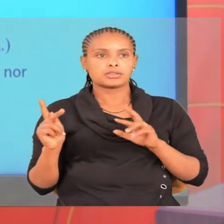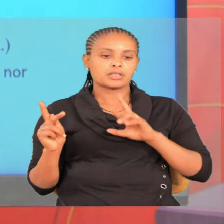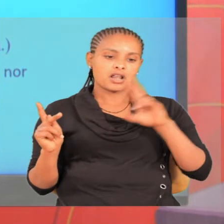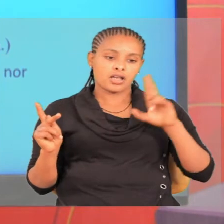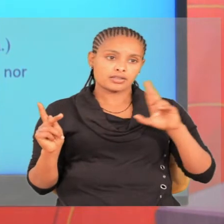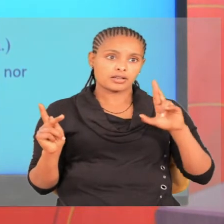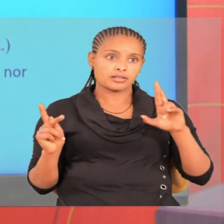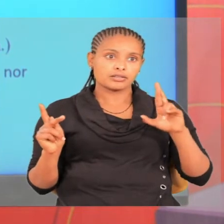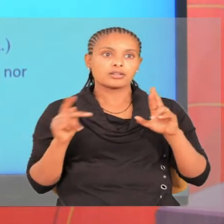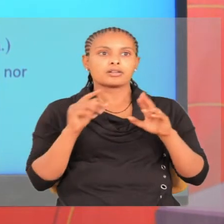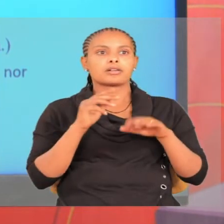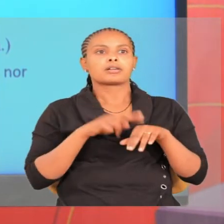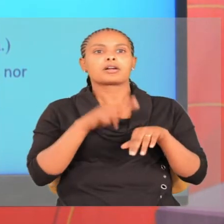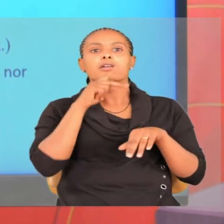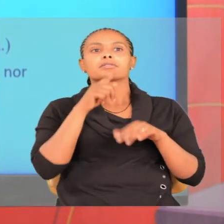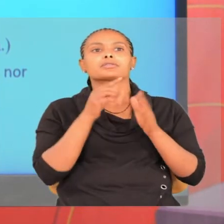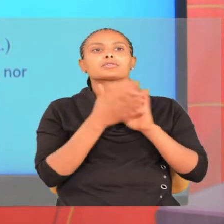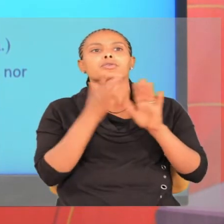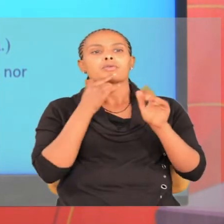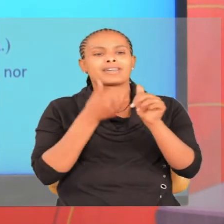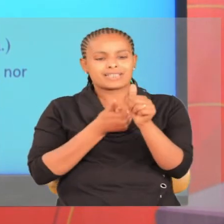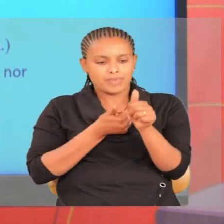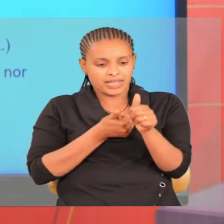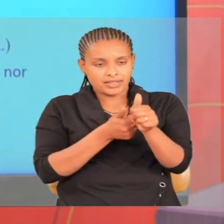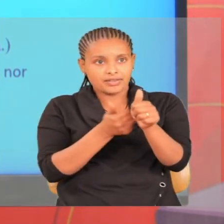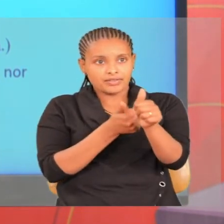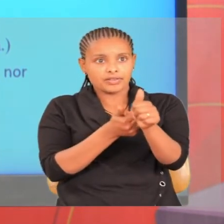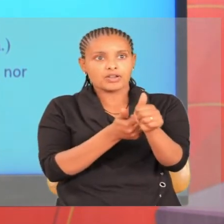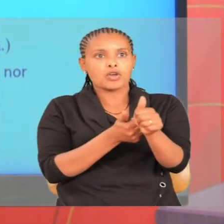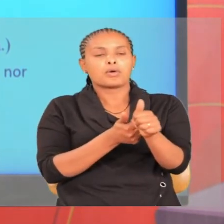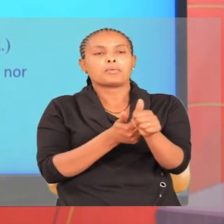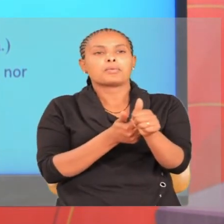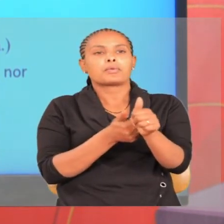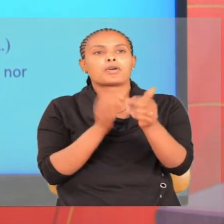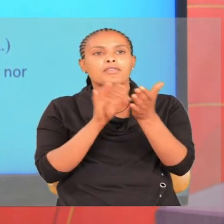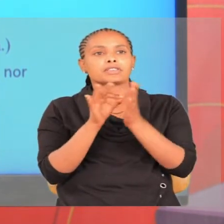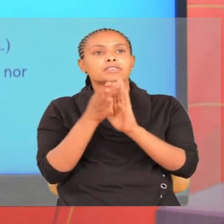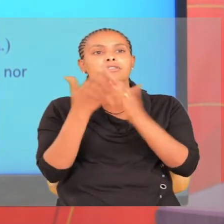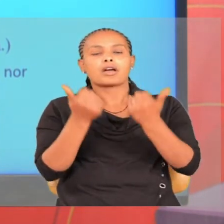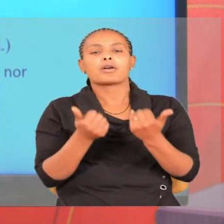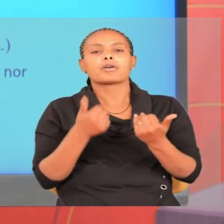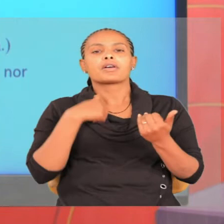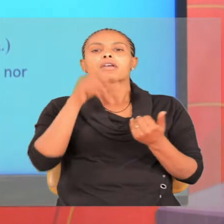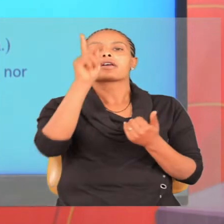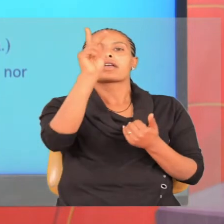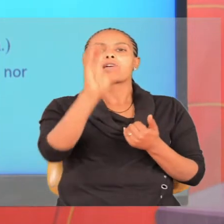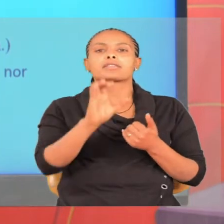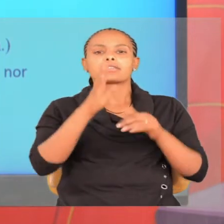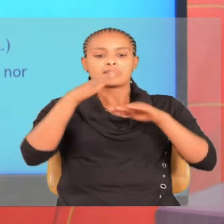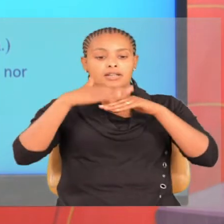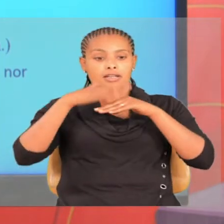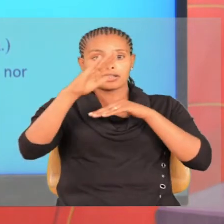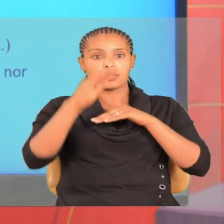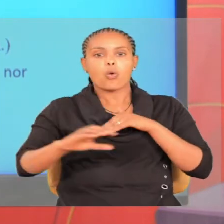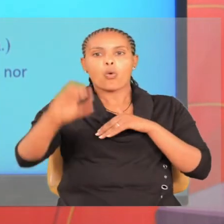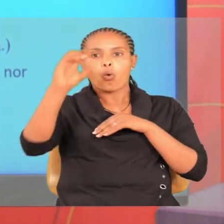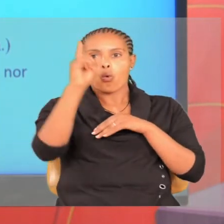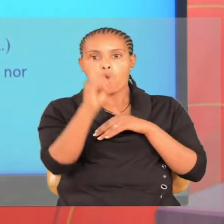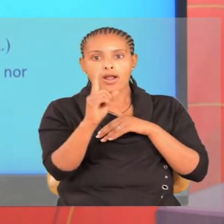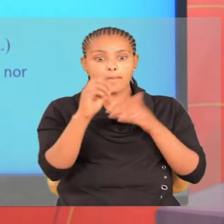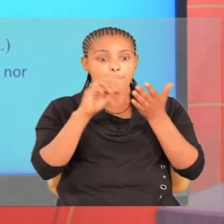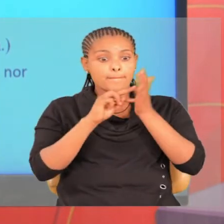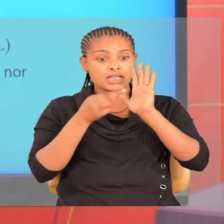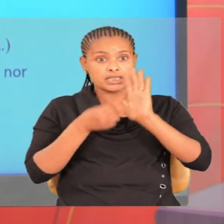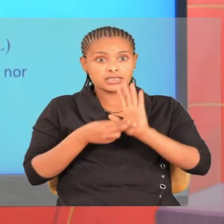reactant raised to their respective coefficients. Now, Kc is greater than 1